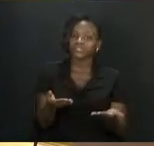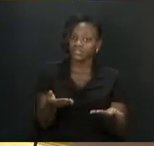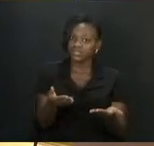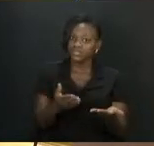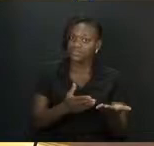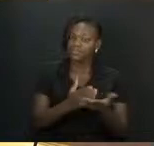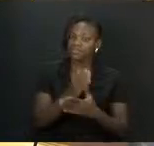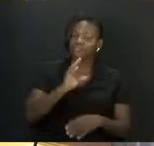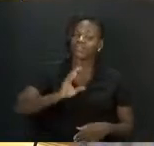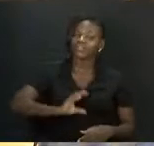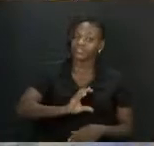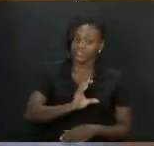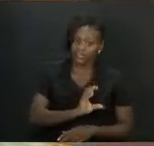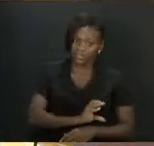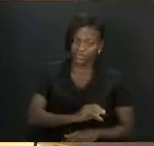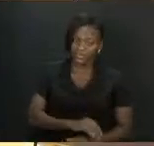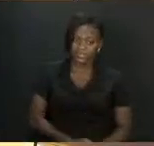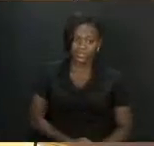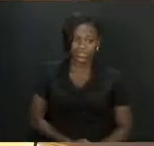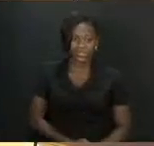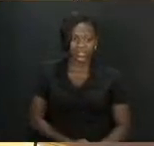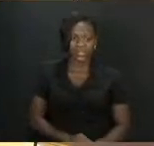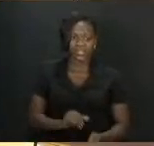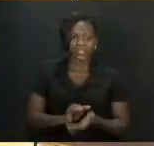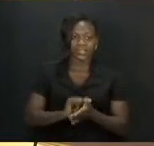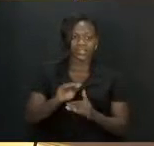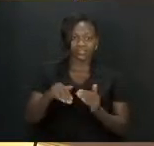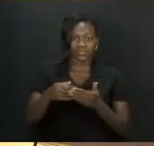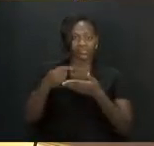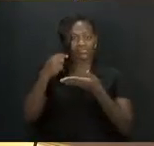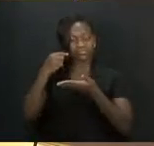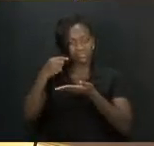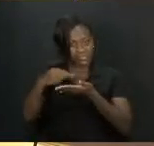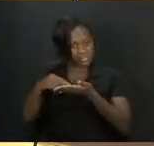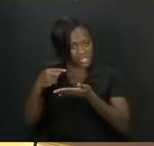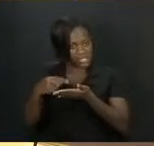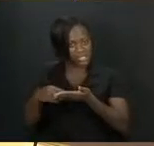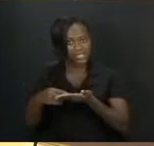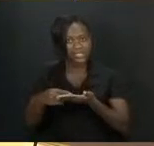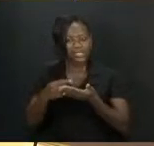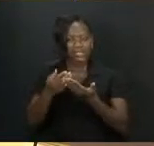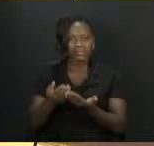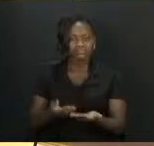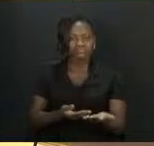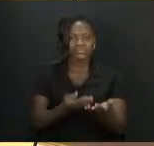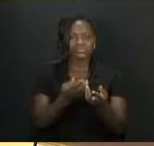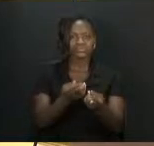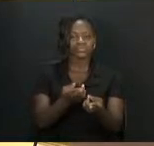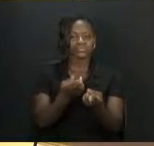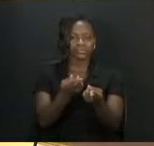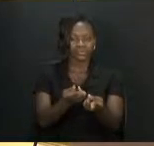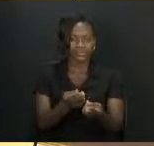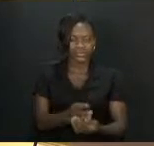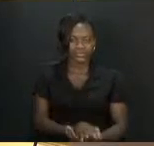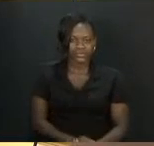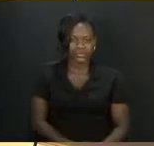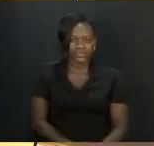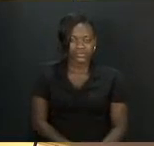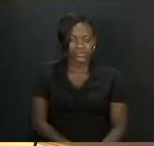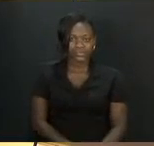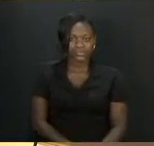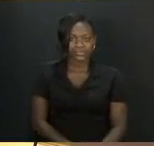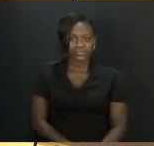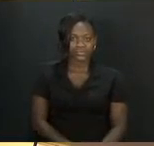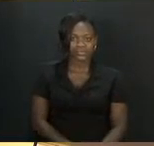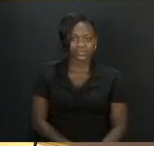appropriate committees so that we can all look at them and recommendations coming out from those